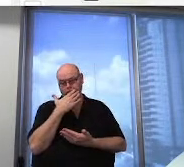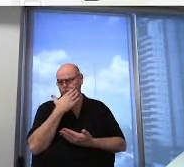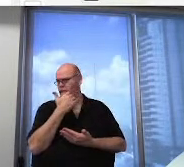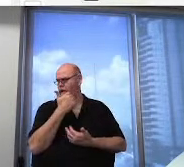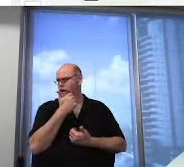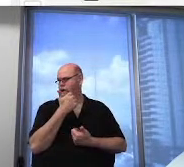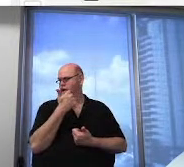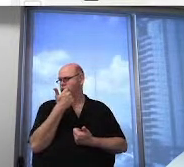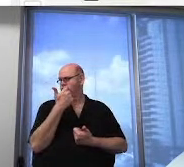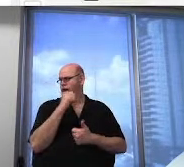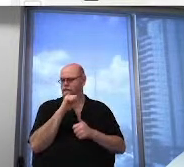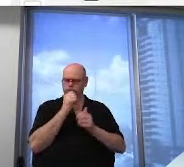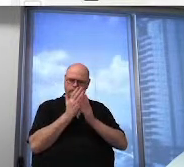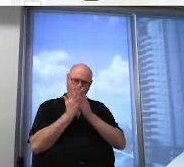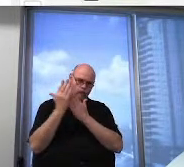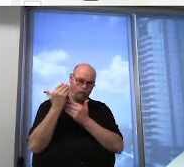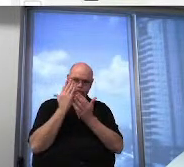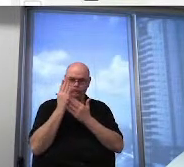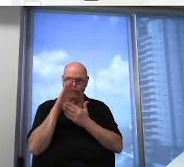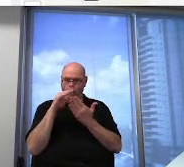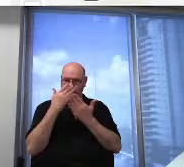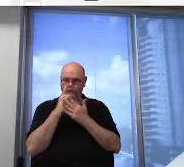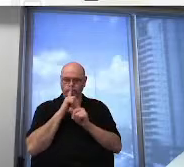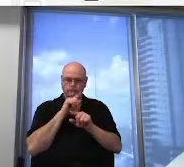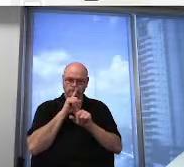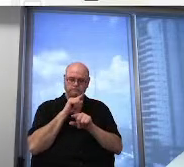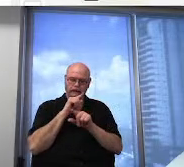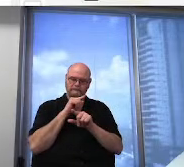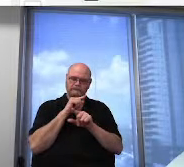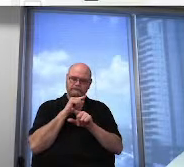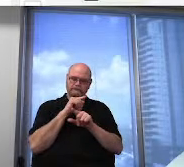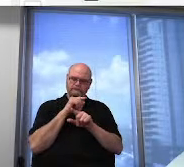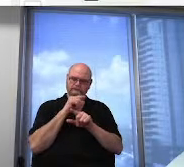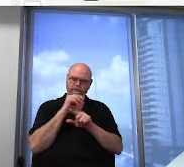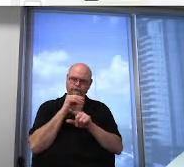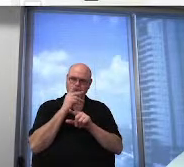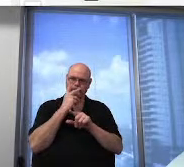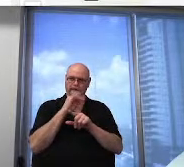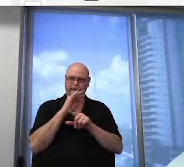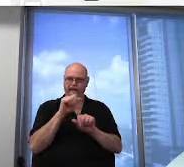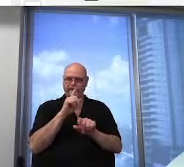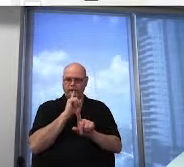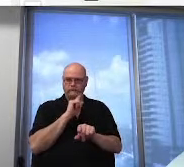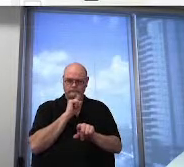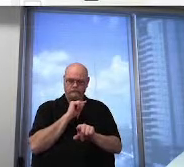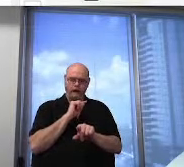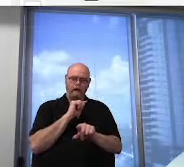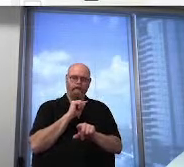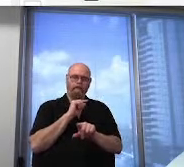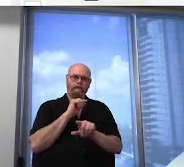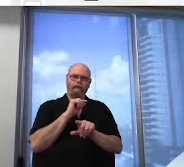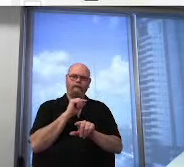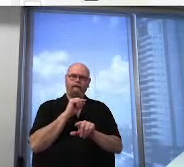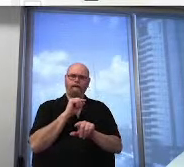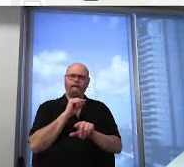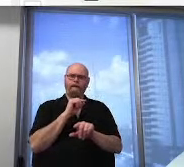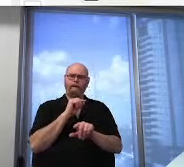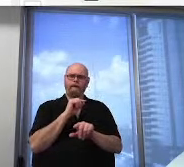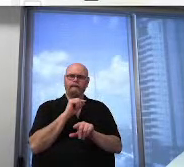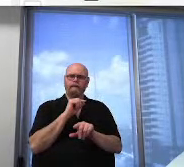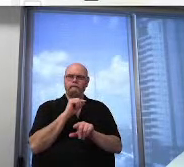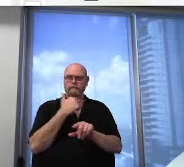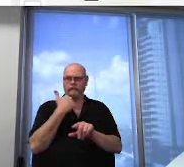thank you. I'm trying to go through all the responses that we had given to see if I could respond accurately. I can't respond accurately